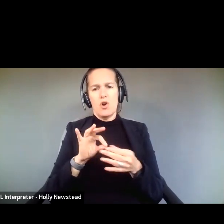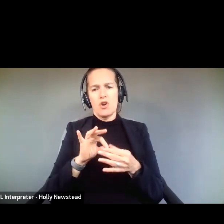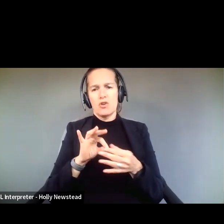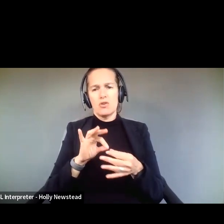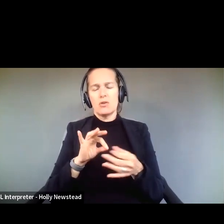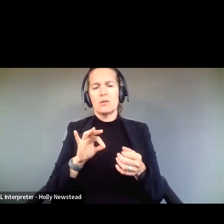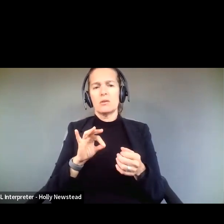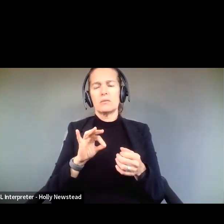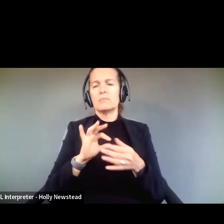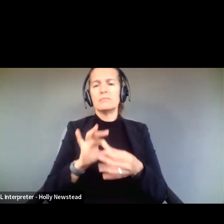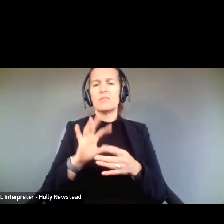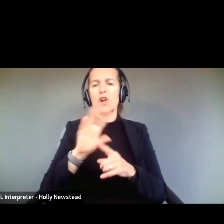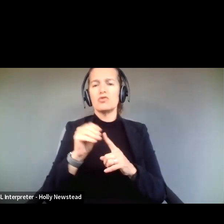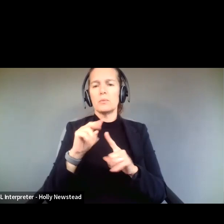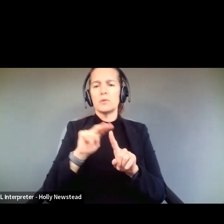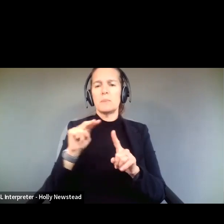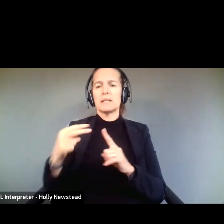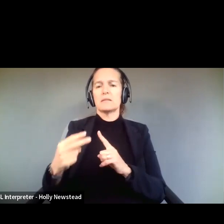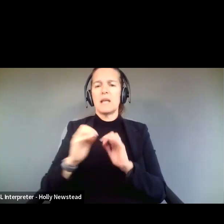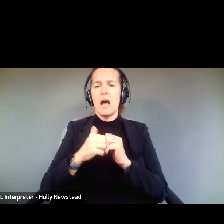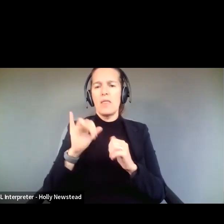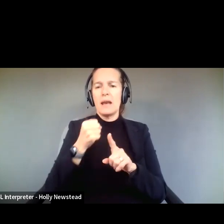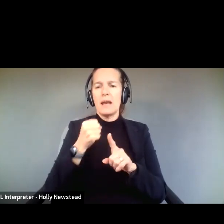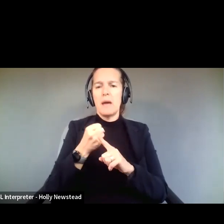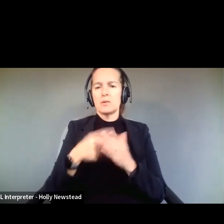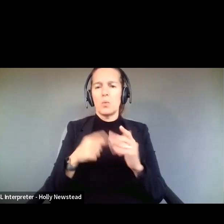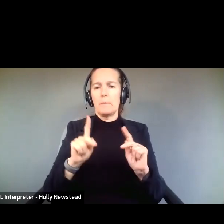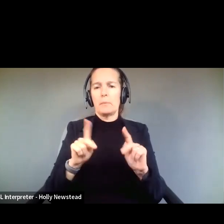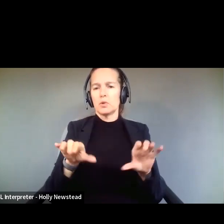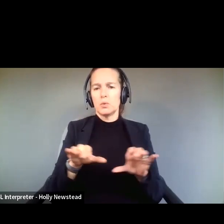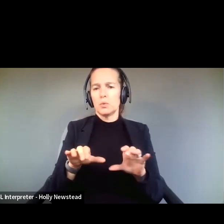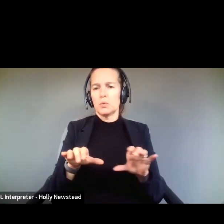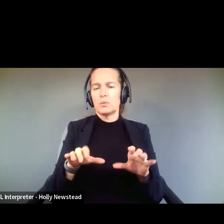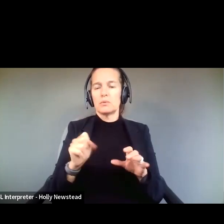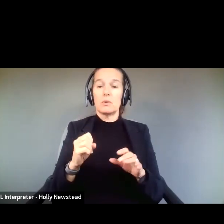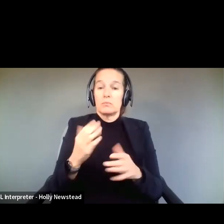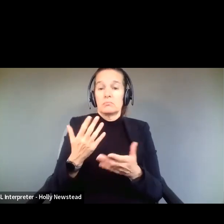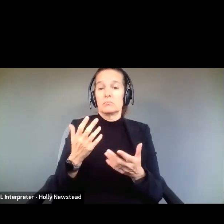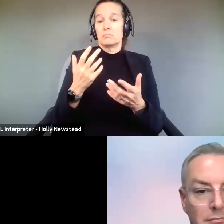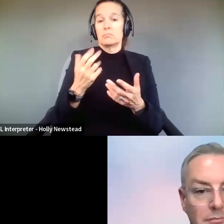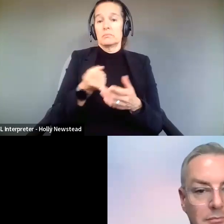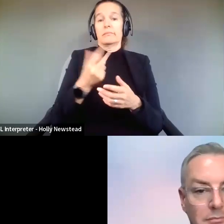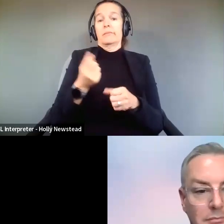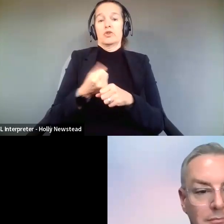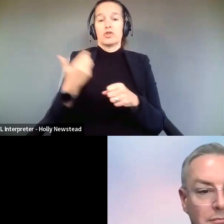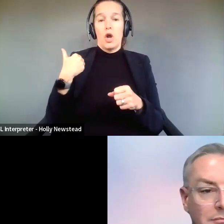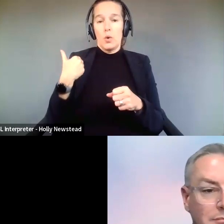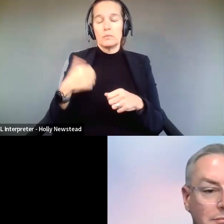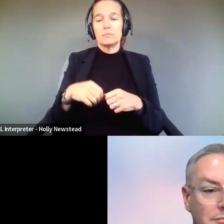with cultural perspectives and how it impacts what people do. Some years ago, I